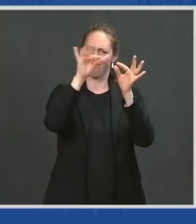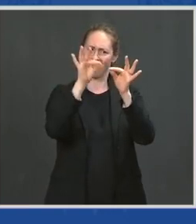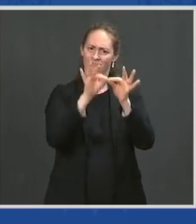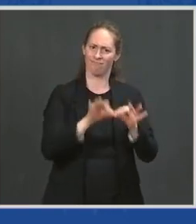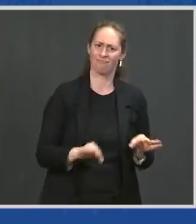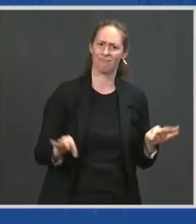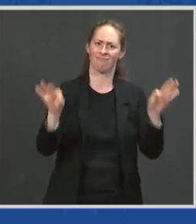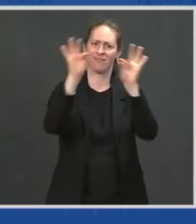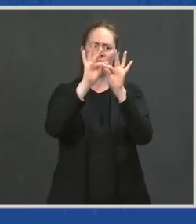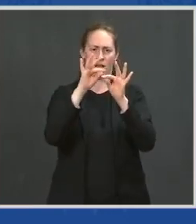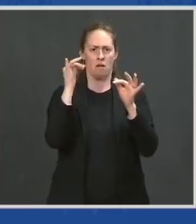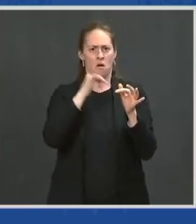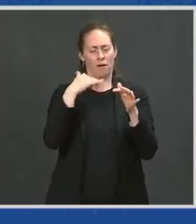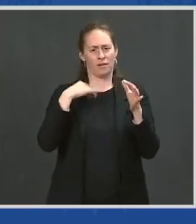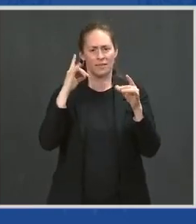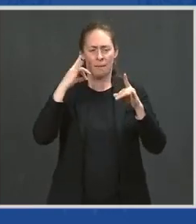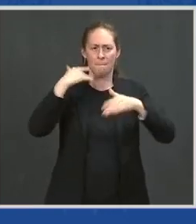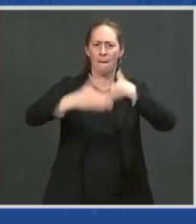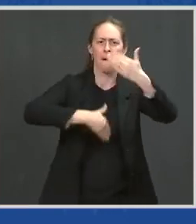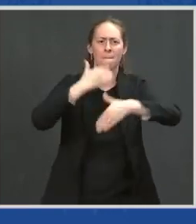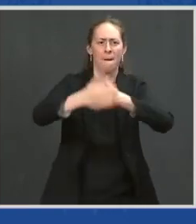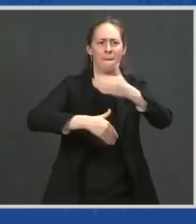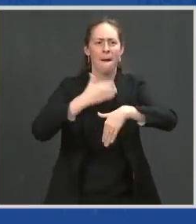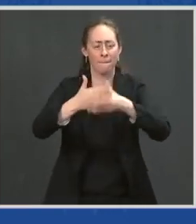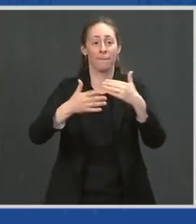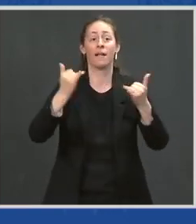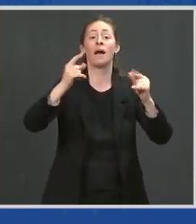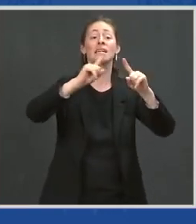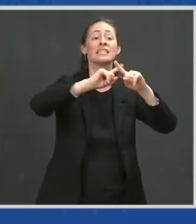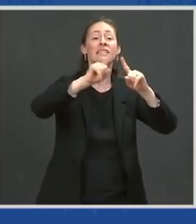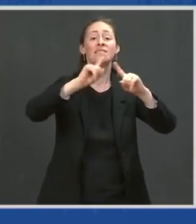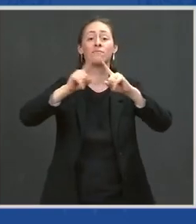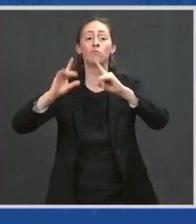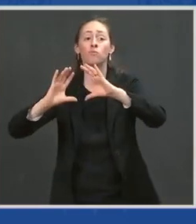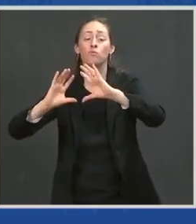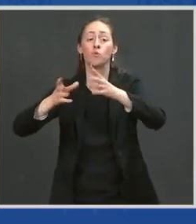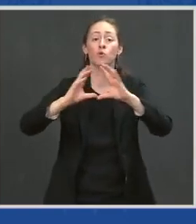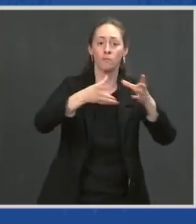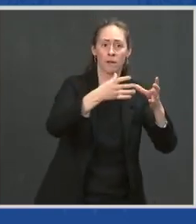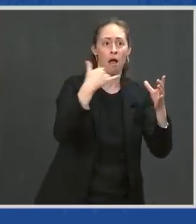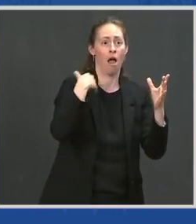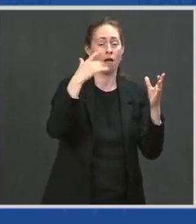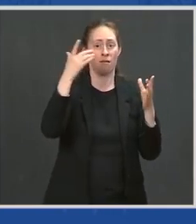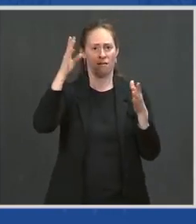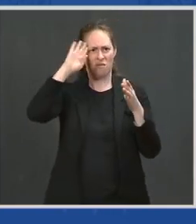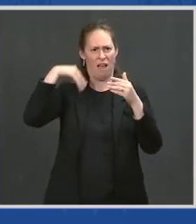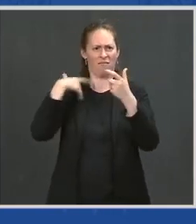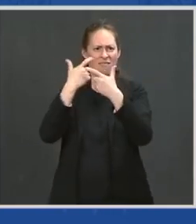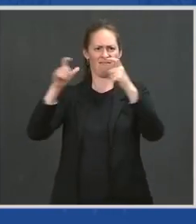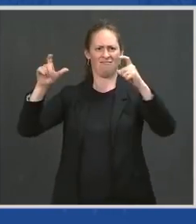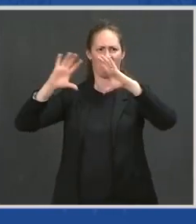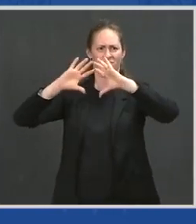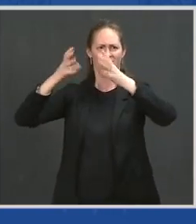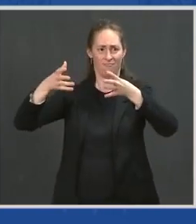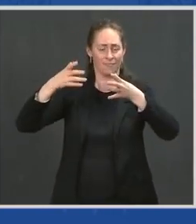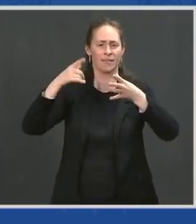When it comes to our target groups, the largest groups we focused on in these past 92 days have been